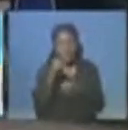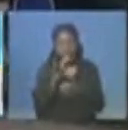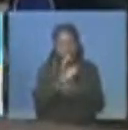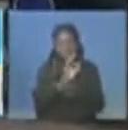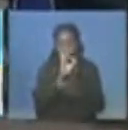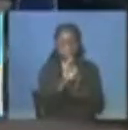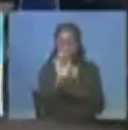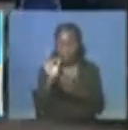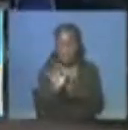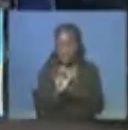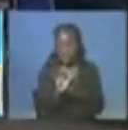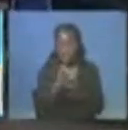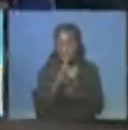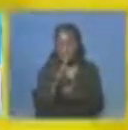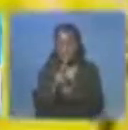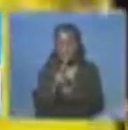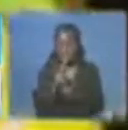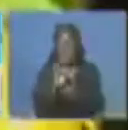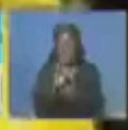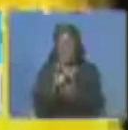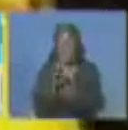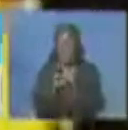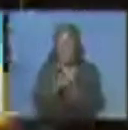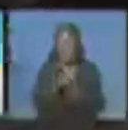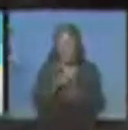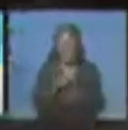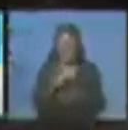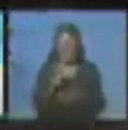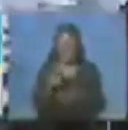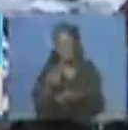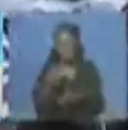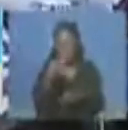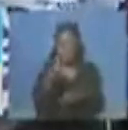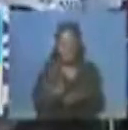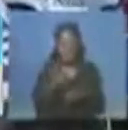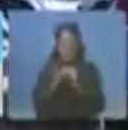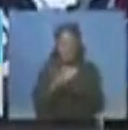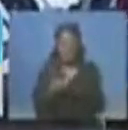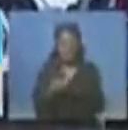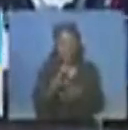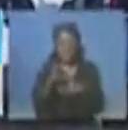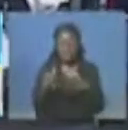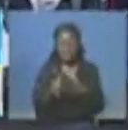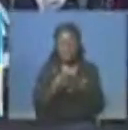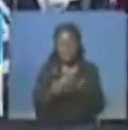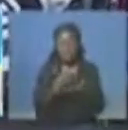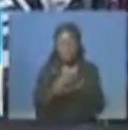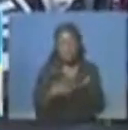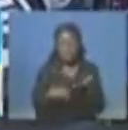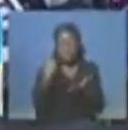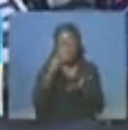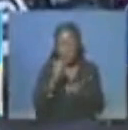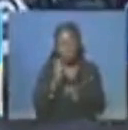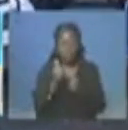at downtown Bay Street, and we hope that we'll have a great showing at that time. The total expenditure for Junkanoo in the entire country, which includes junior,